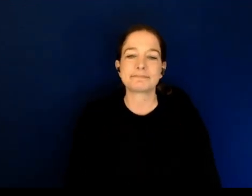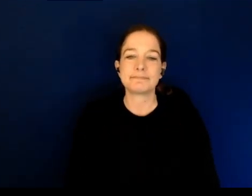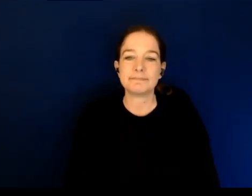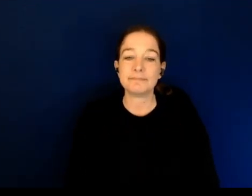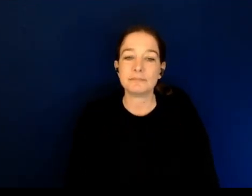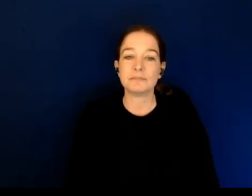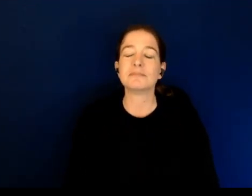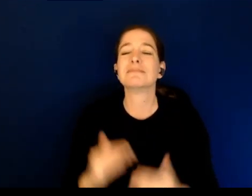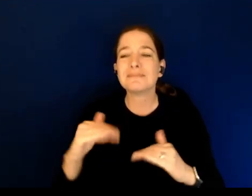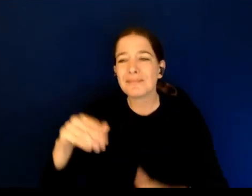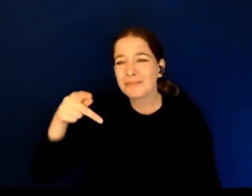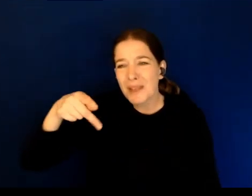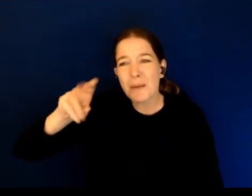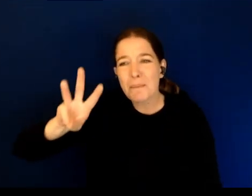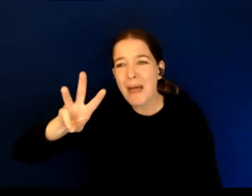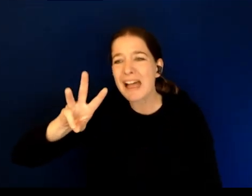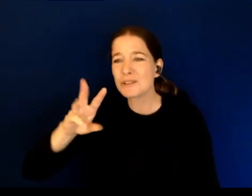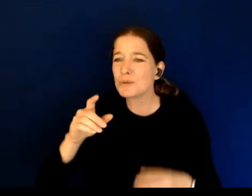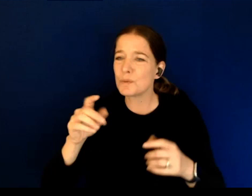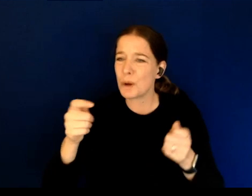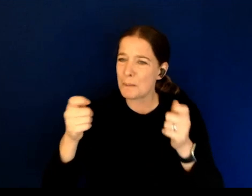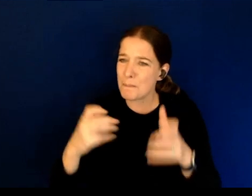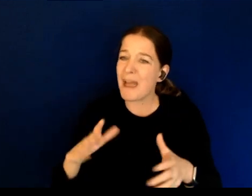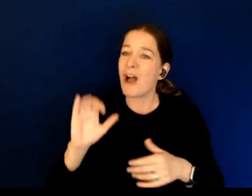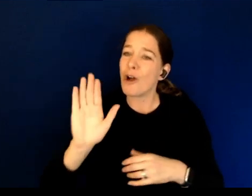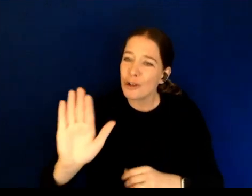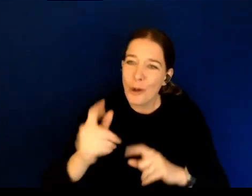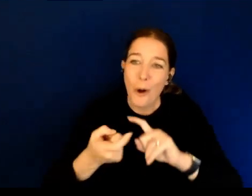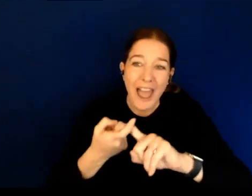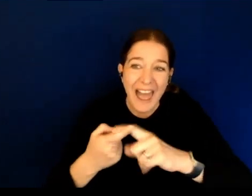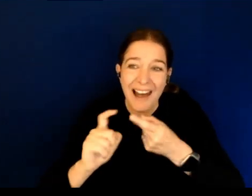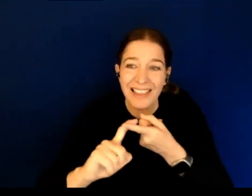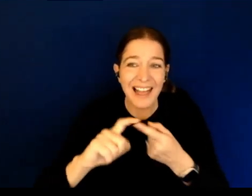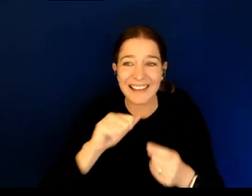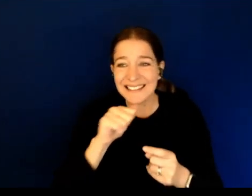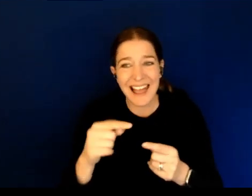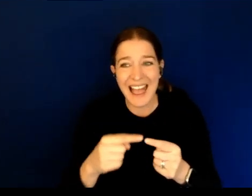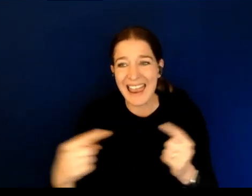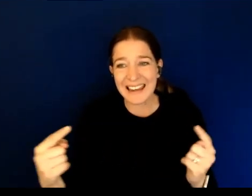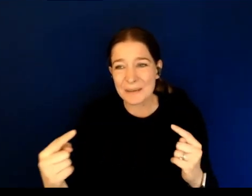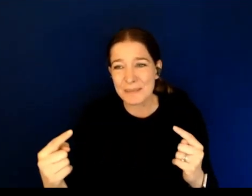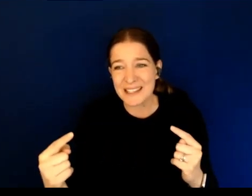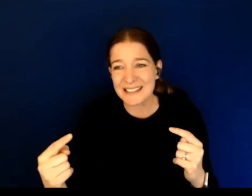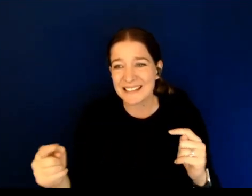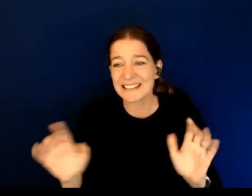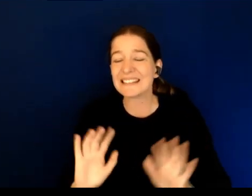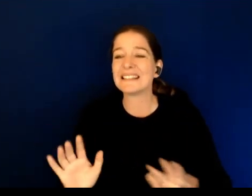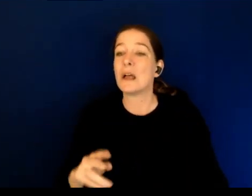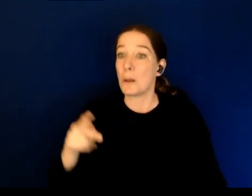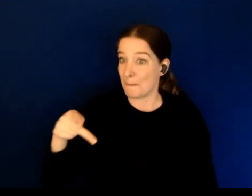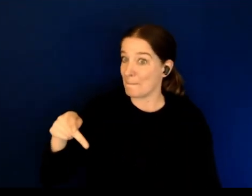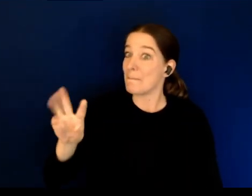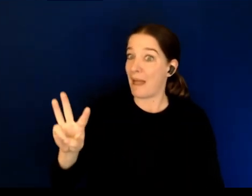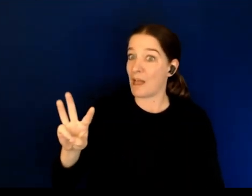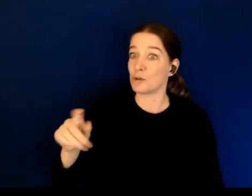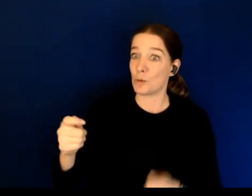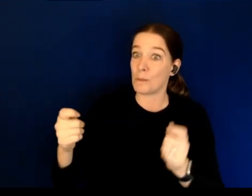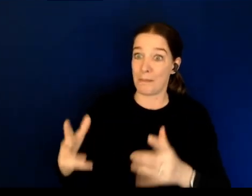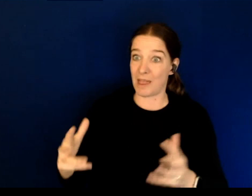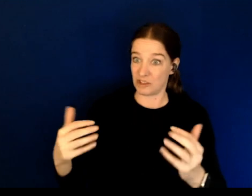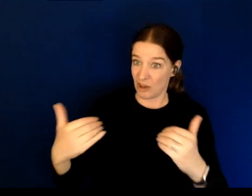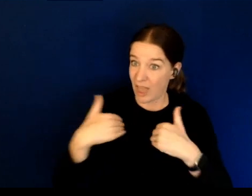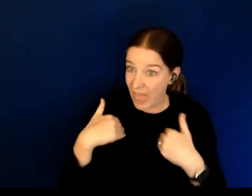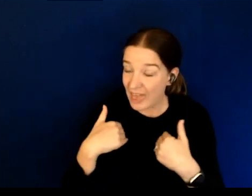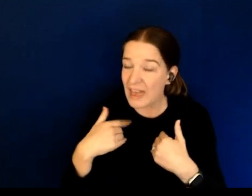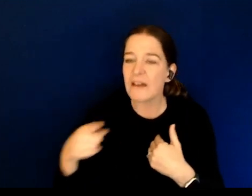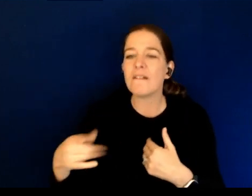password managers are your allies, not enemies in the world of cybersecurity. With a password manager by your side,